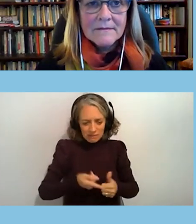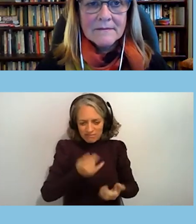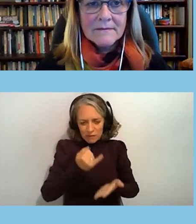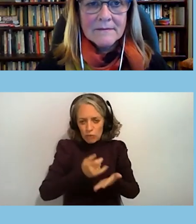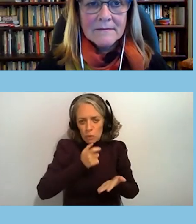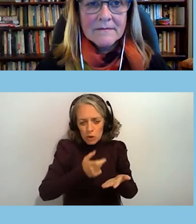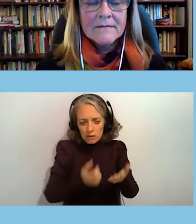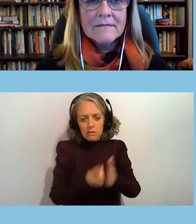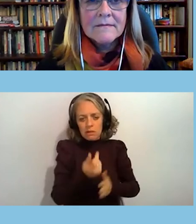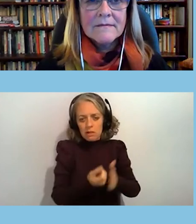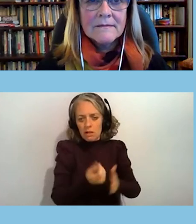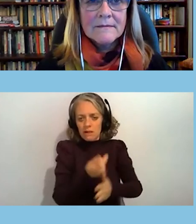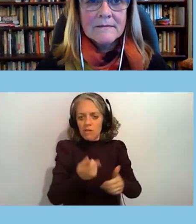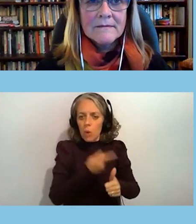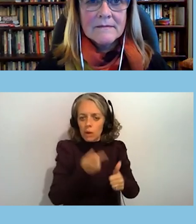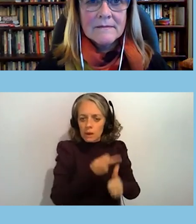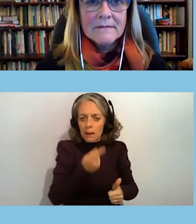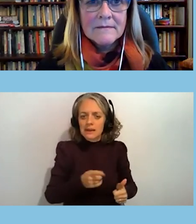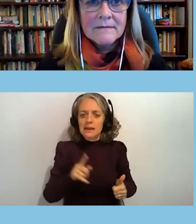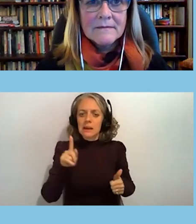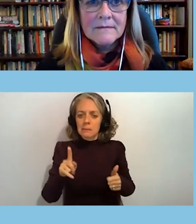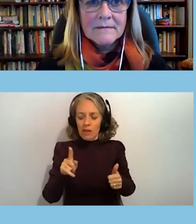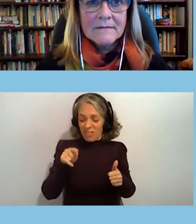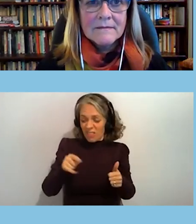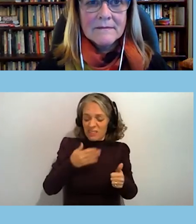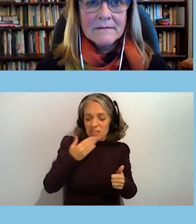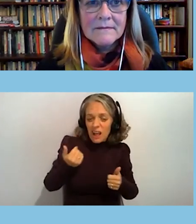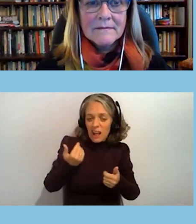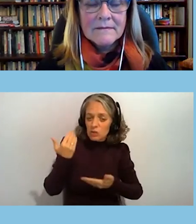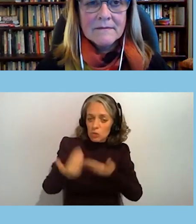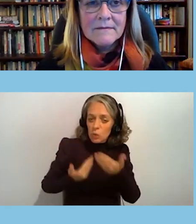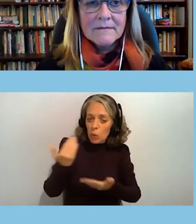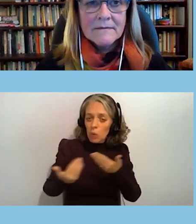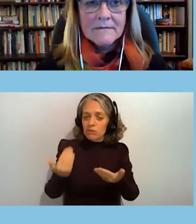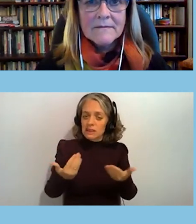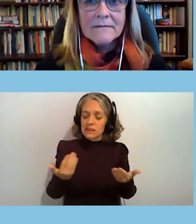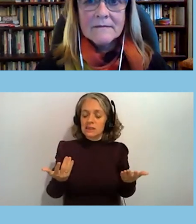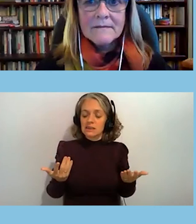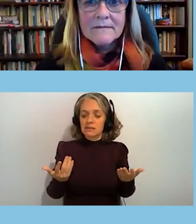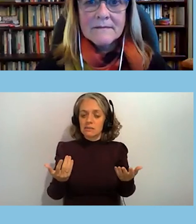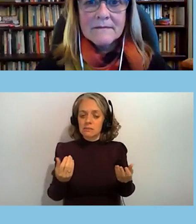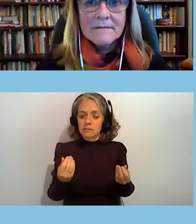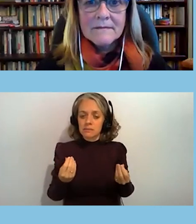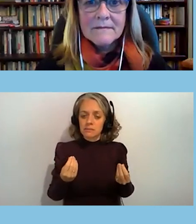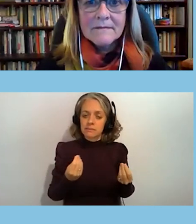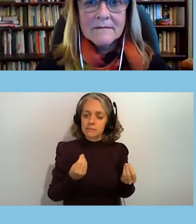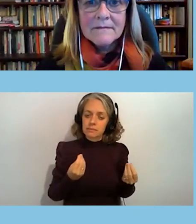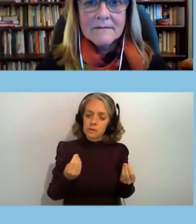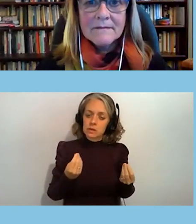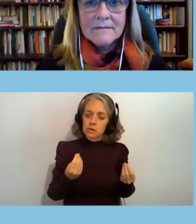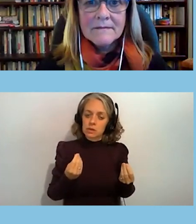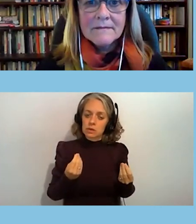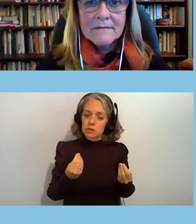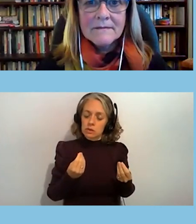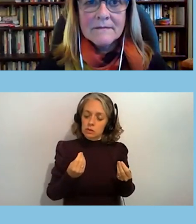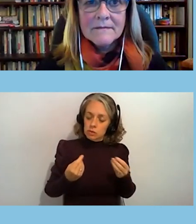automated text, but I think this is a really nice story of showing you how the